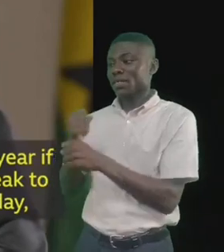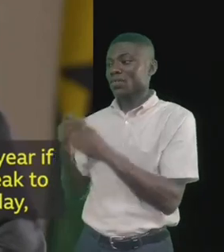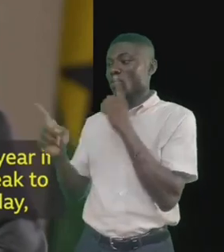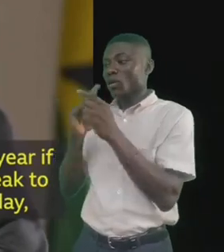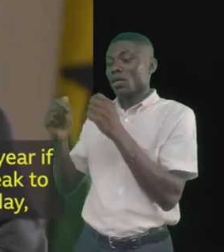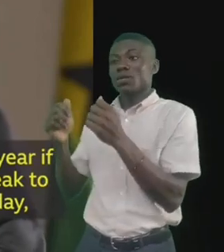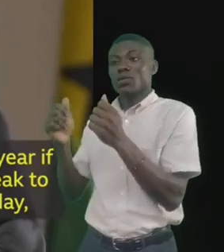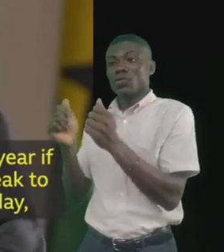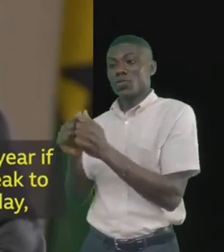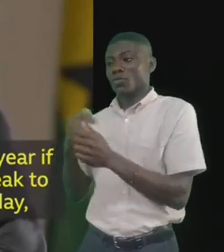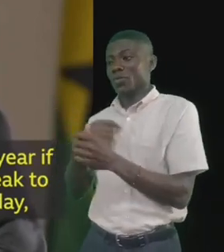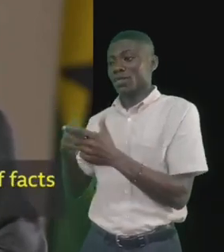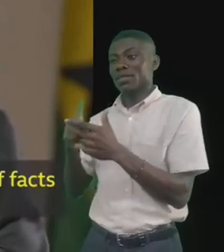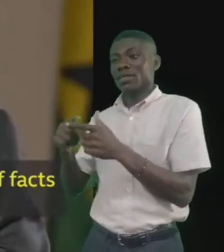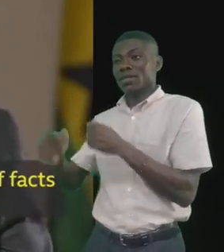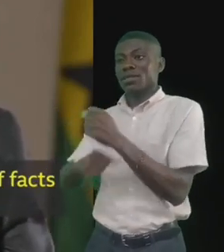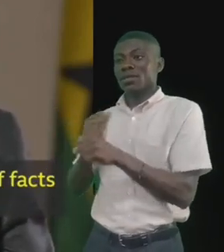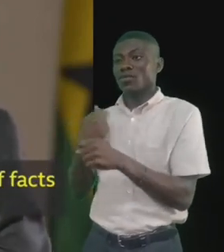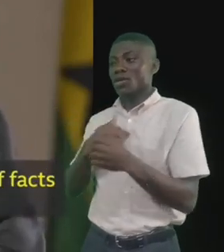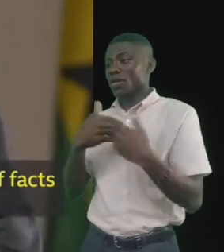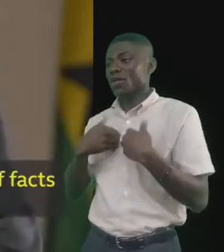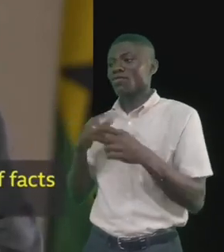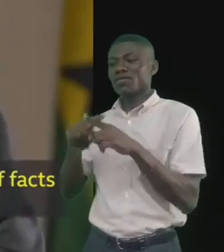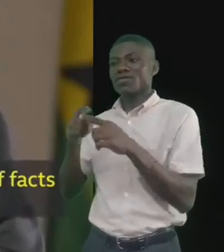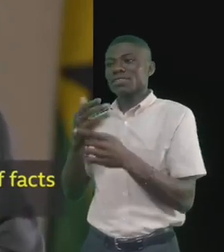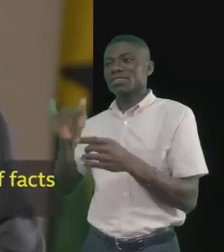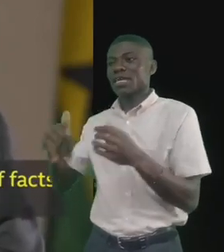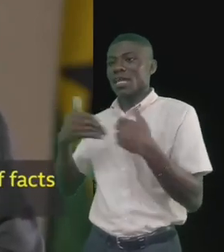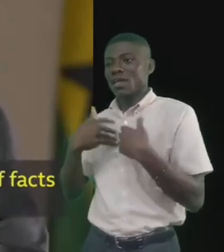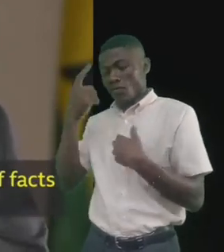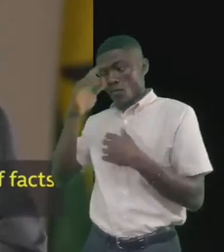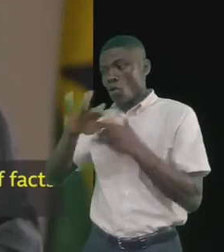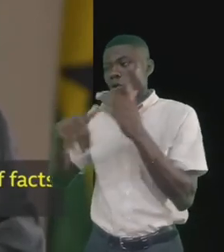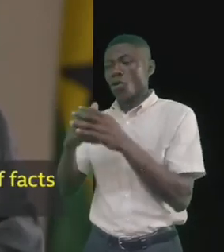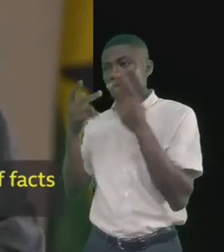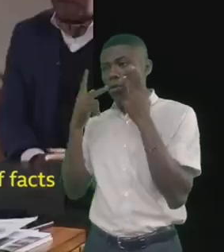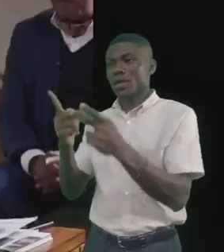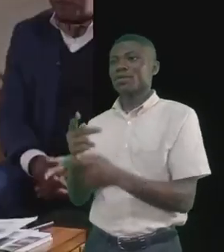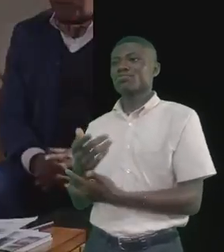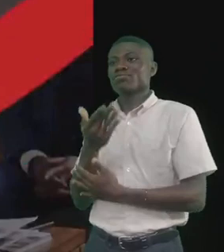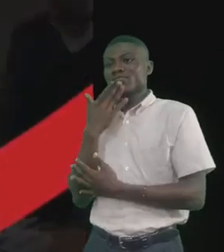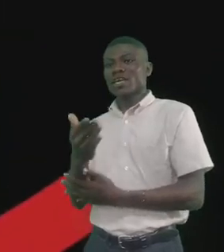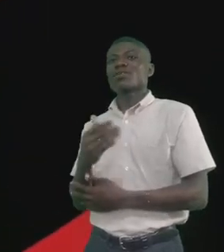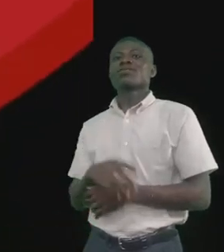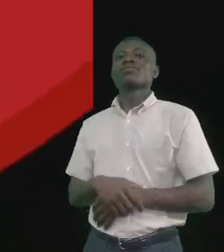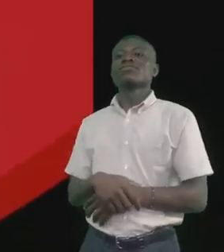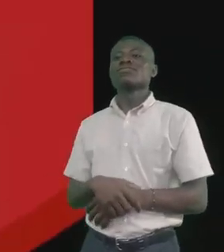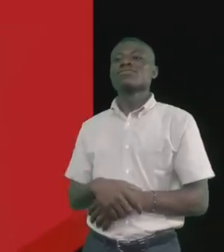come and speak to me like you're doing today, we will have a different set of facts for us to look at.